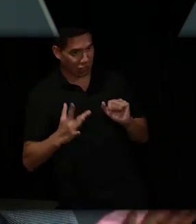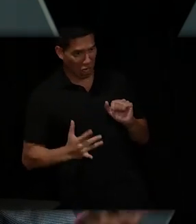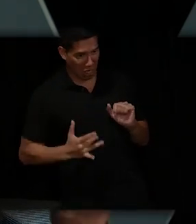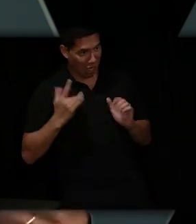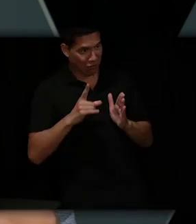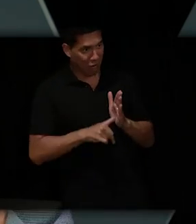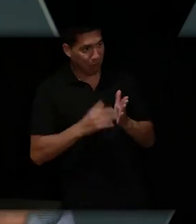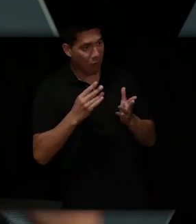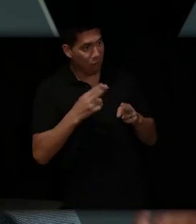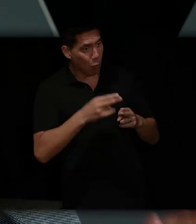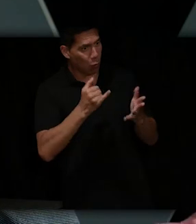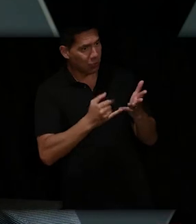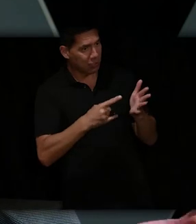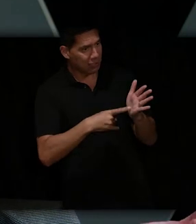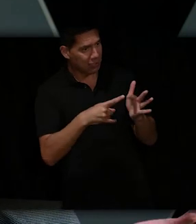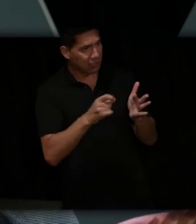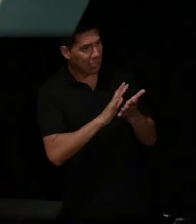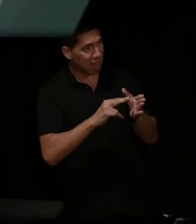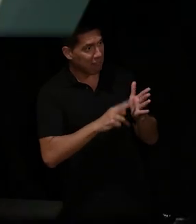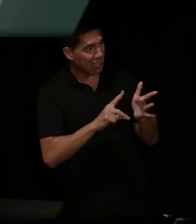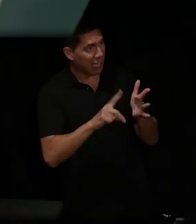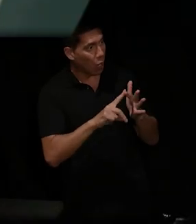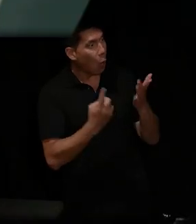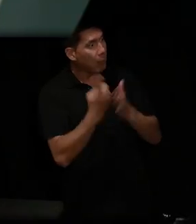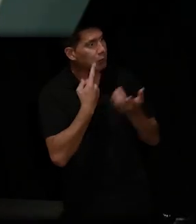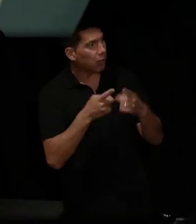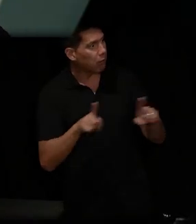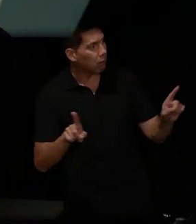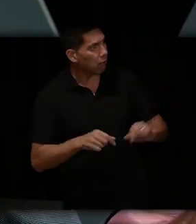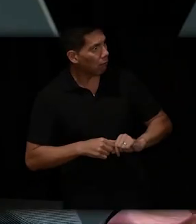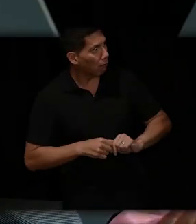Stephanie. What if something didn't work out with us?